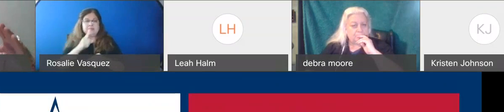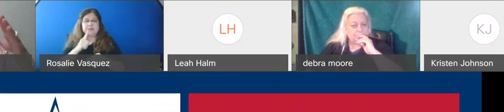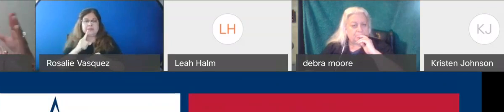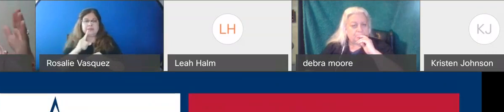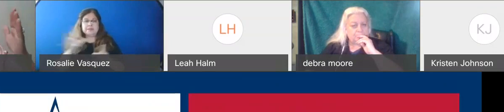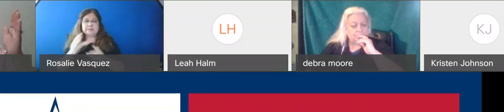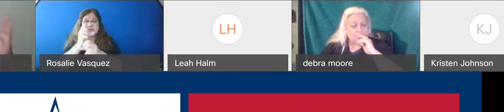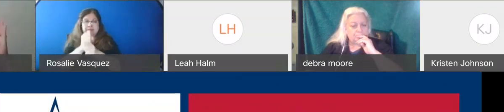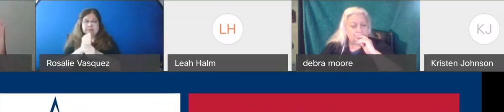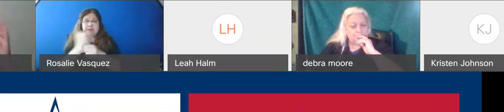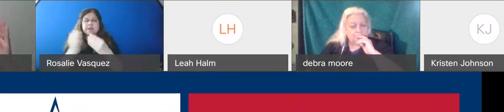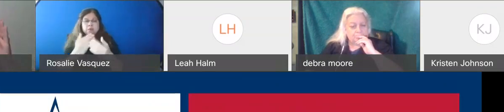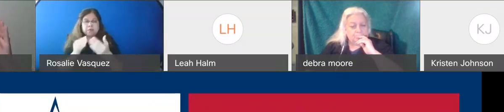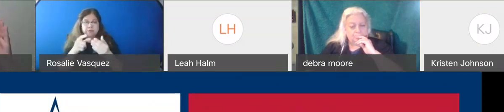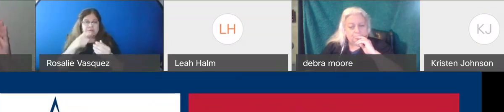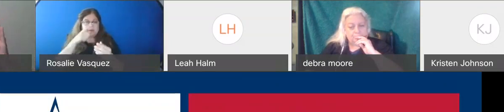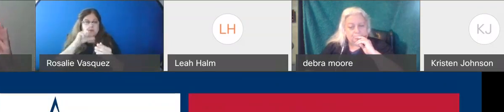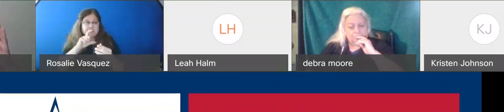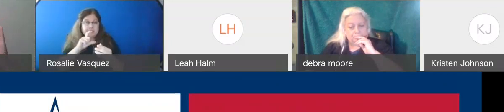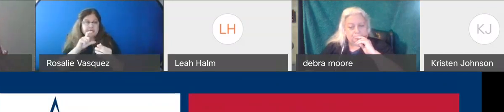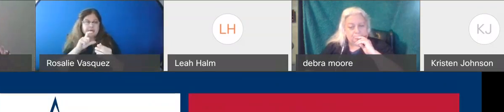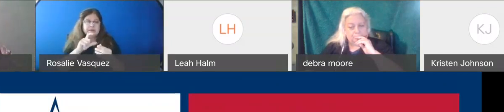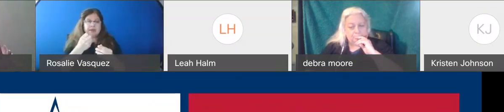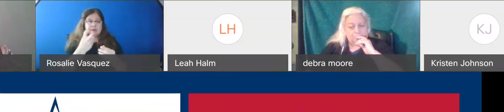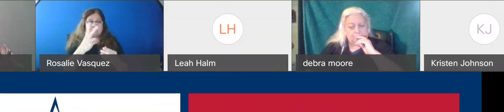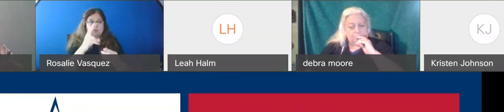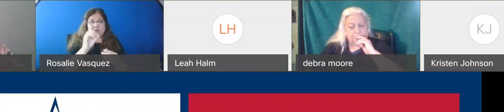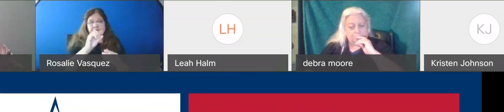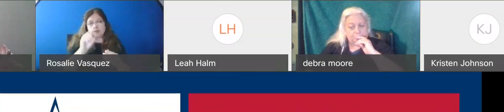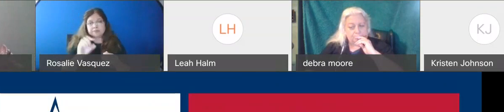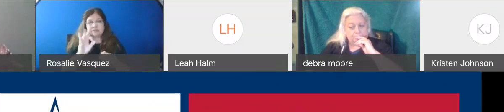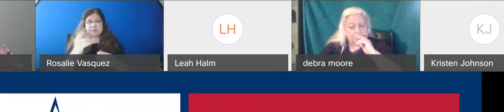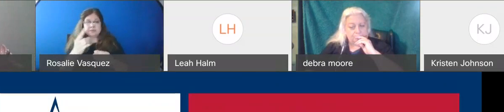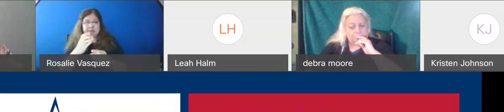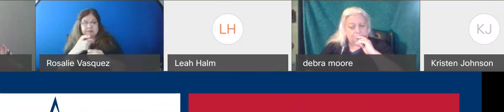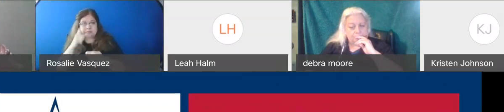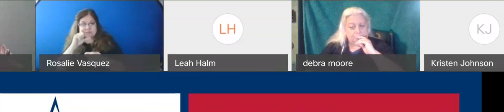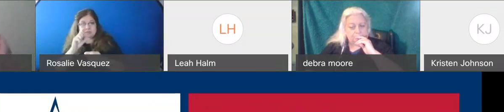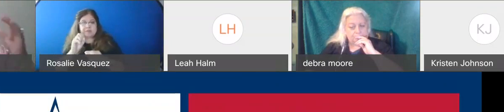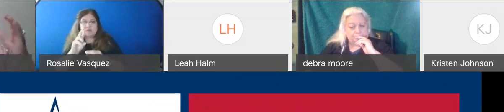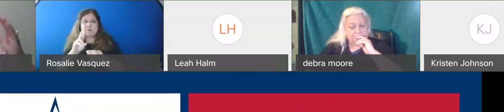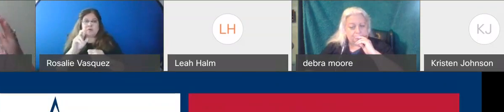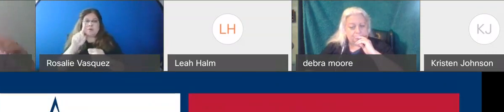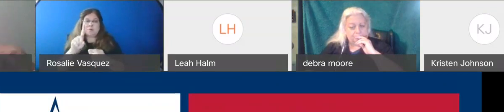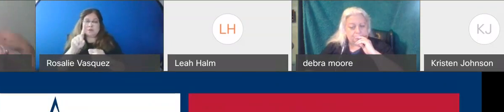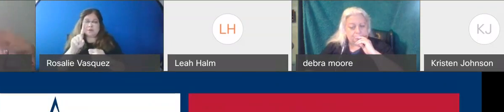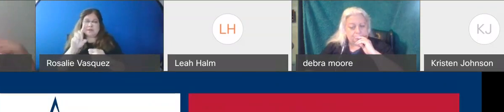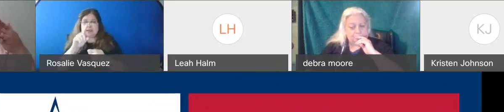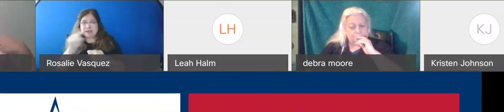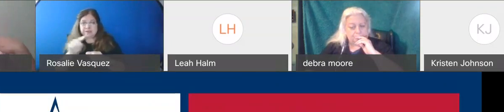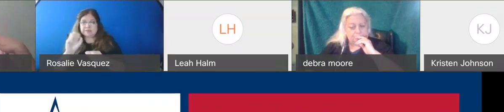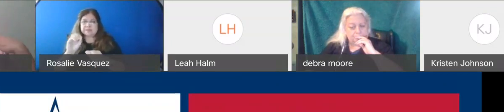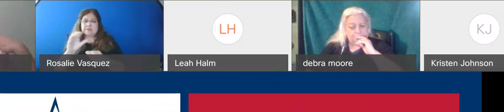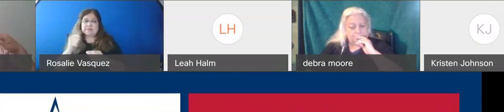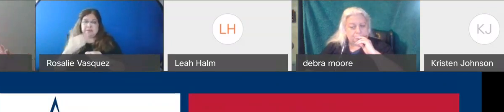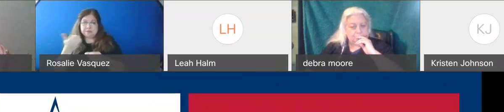that whether you're drinking 12 fluid ounces of one thing or 1 fluid ounce of another thing, the percentage is